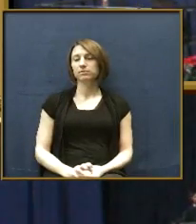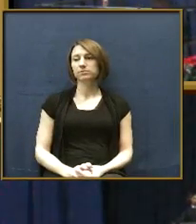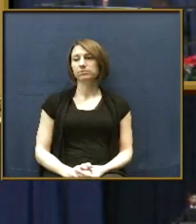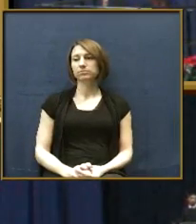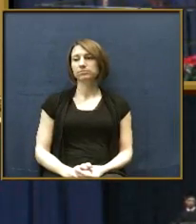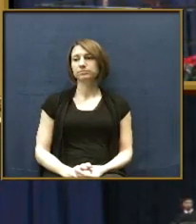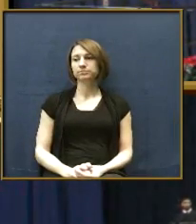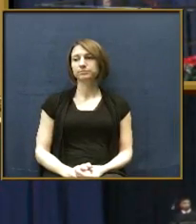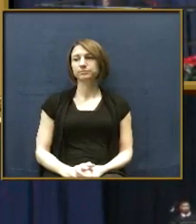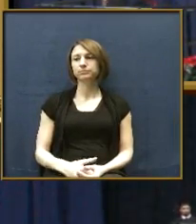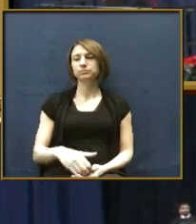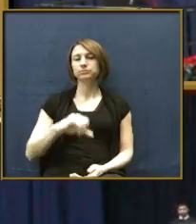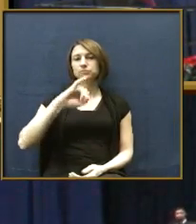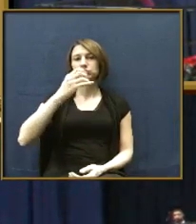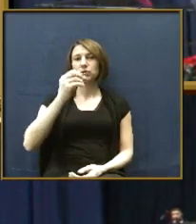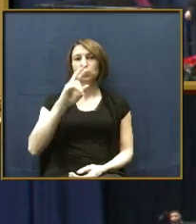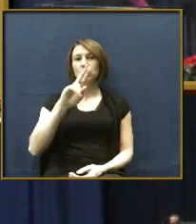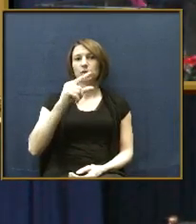Jorge Gonzalez.